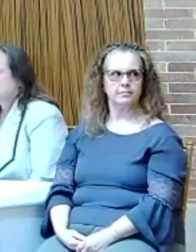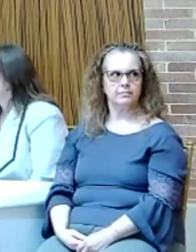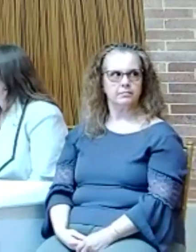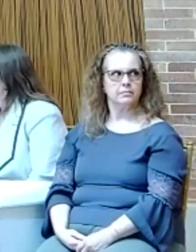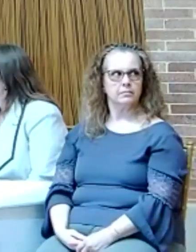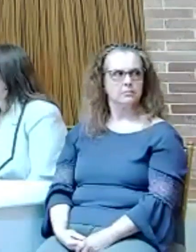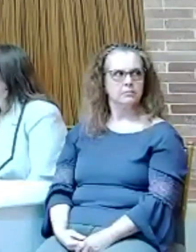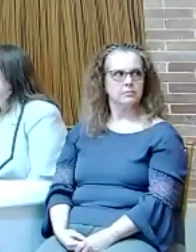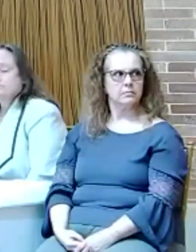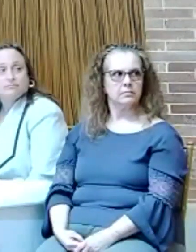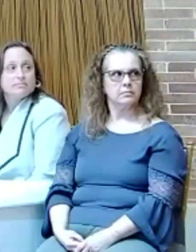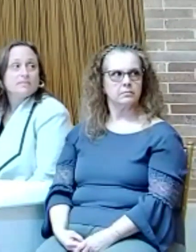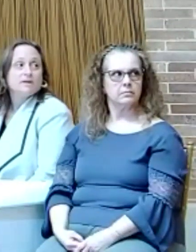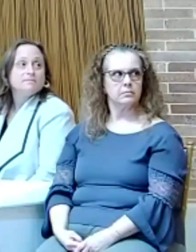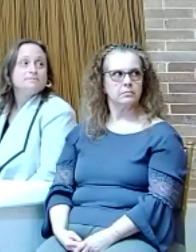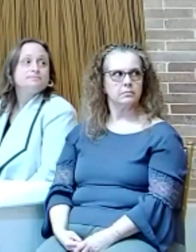go